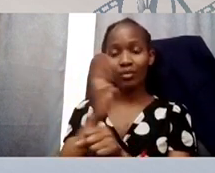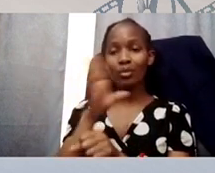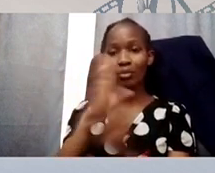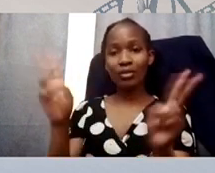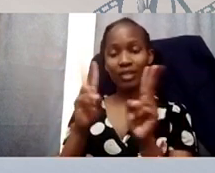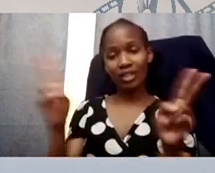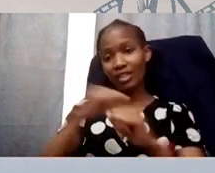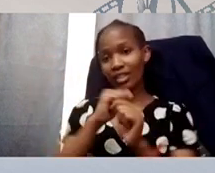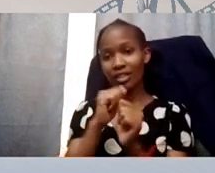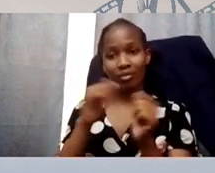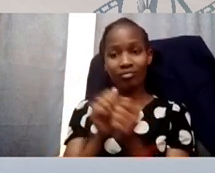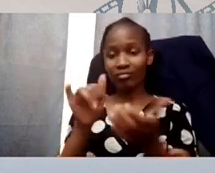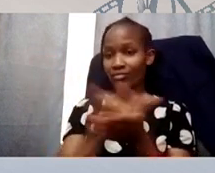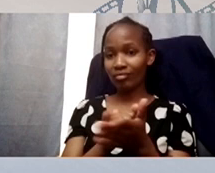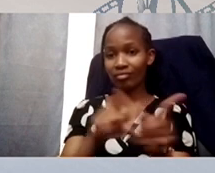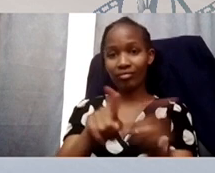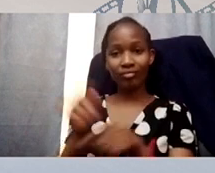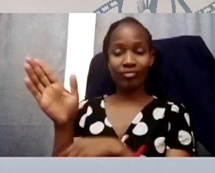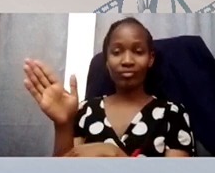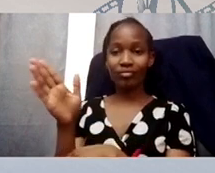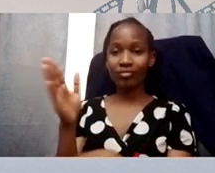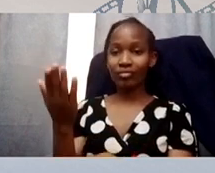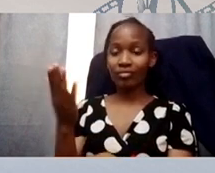much. Ambassador, are you in a position to